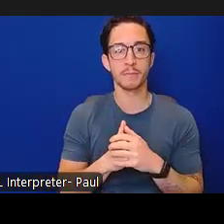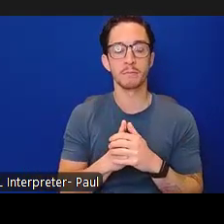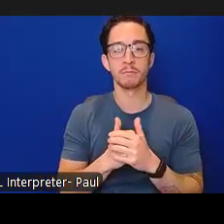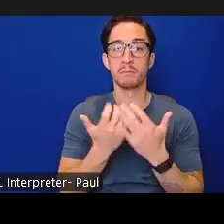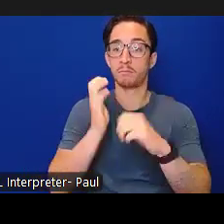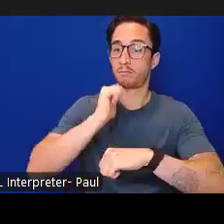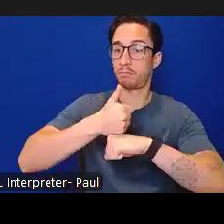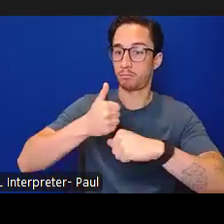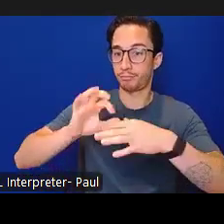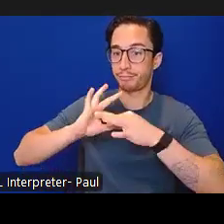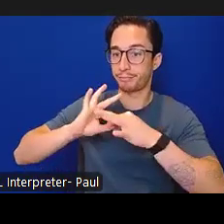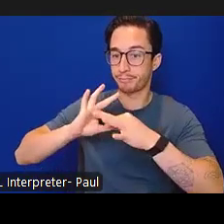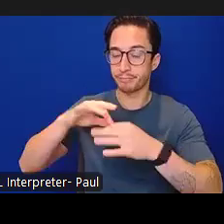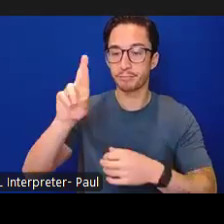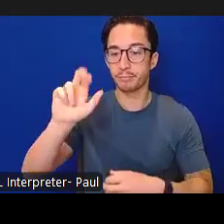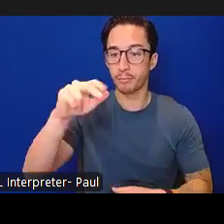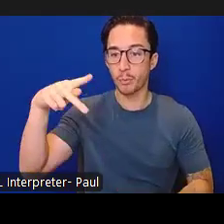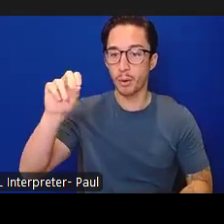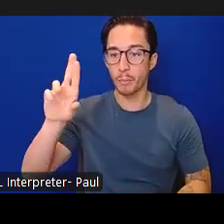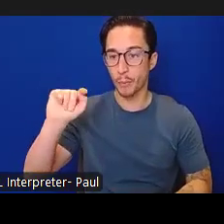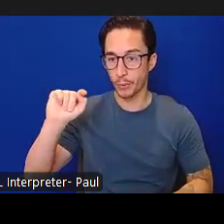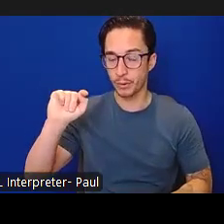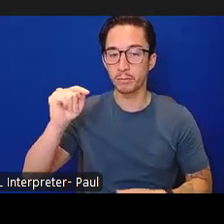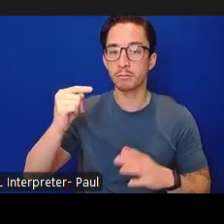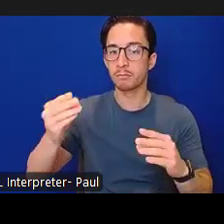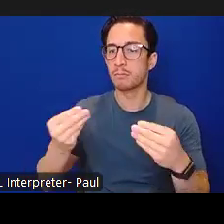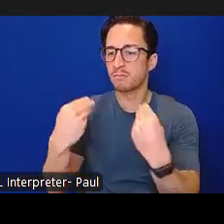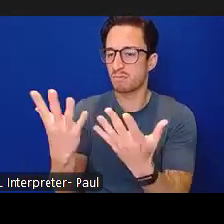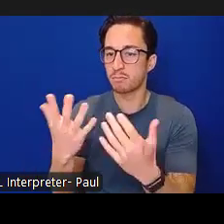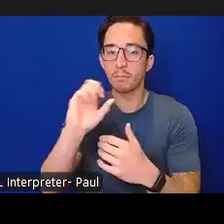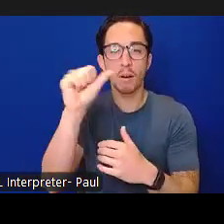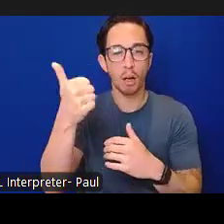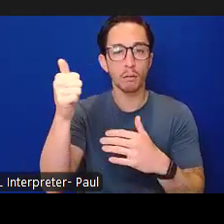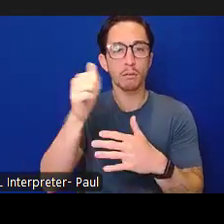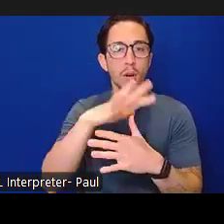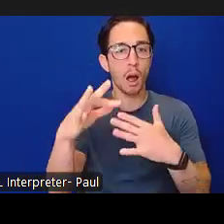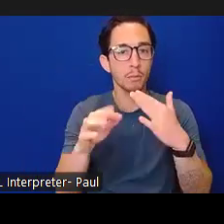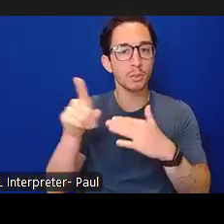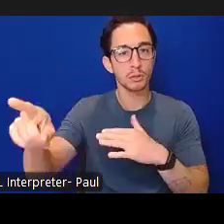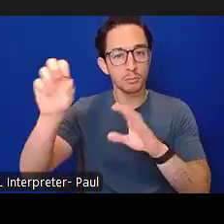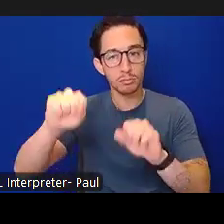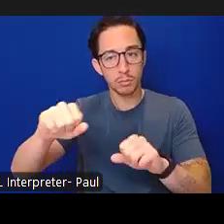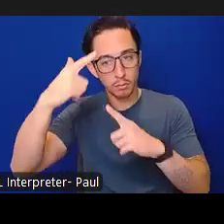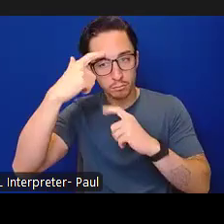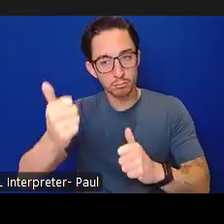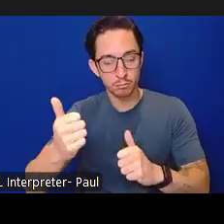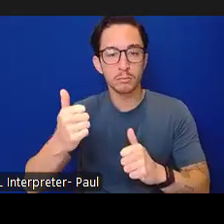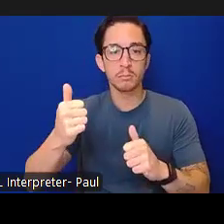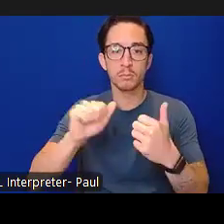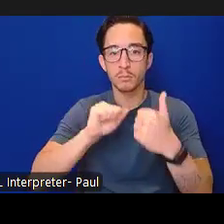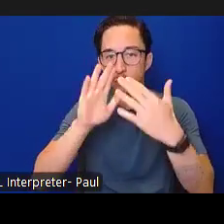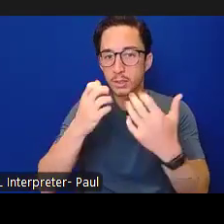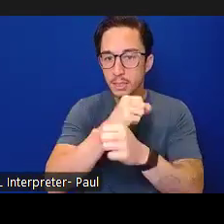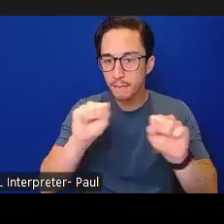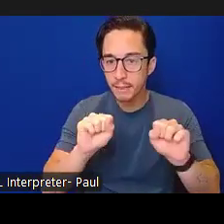Establish rapport and introduce other options she can choose to address